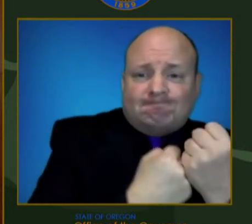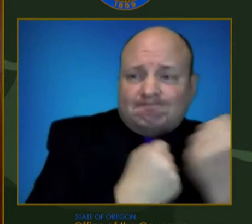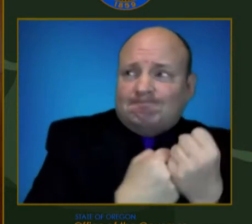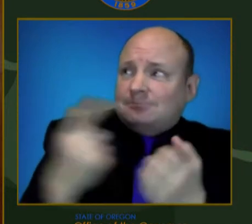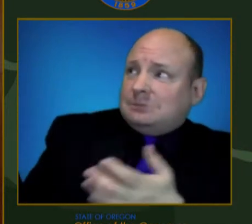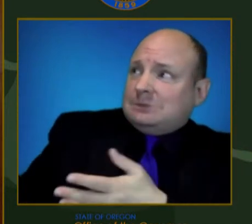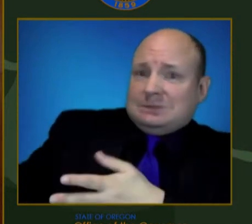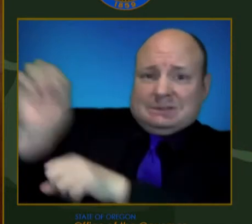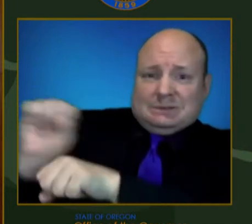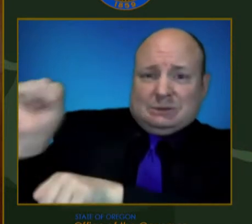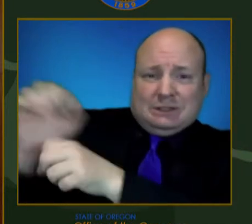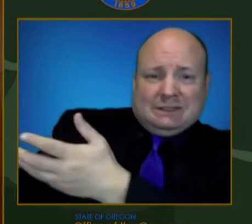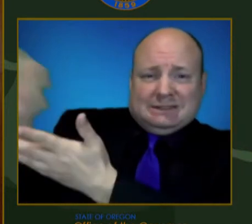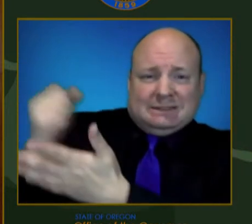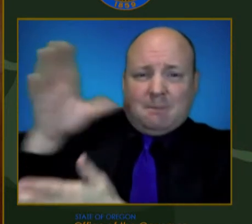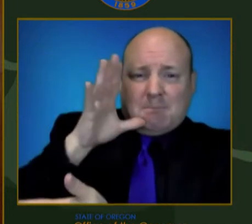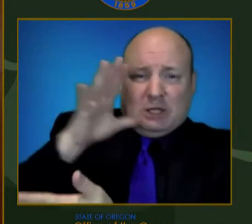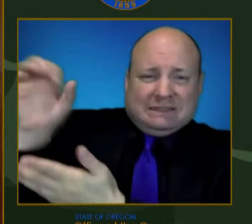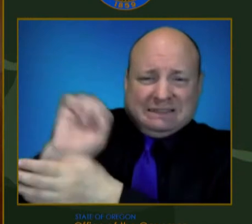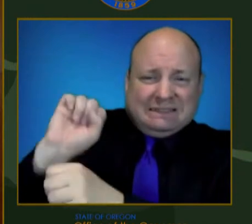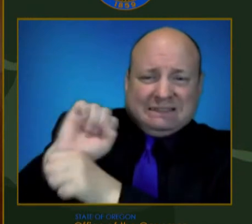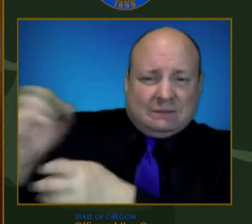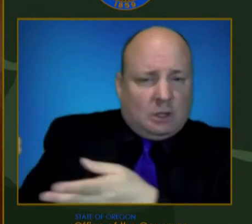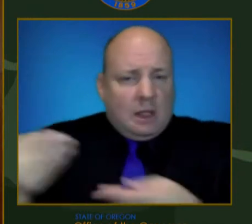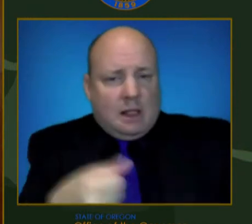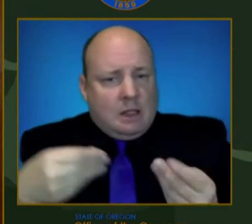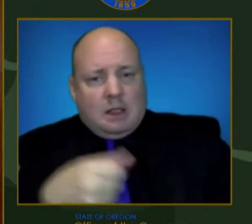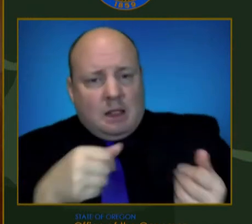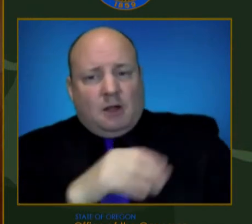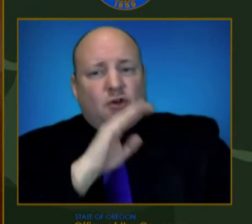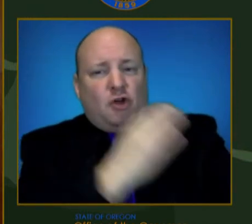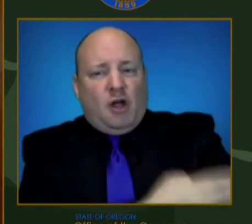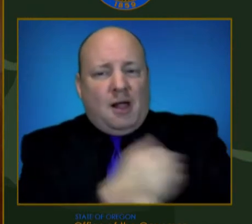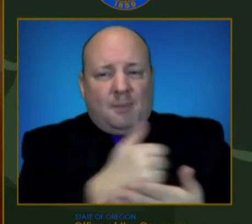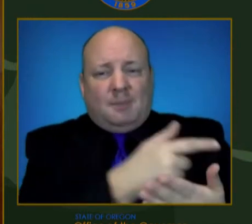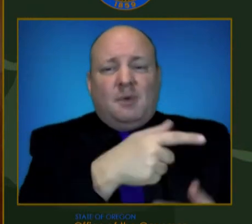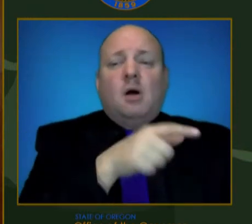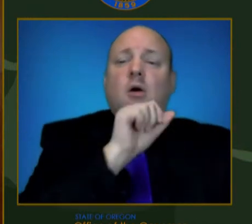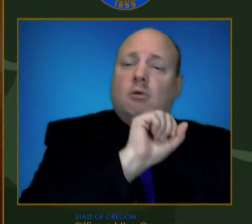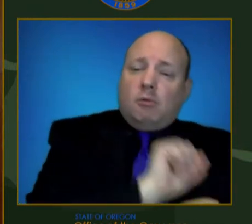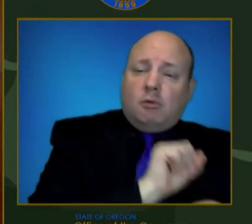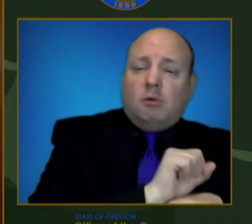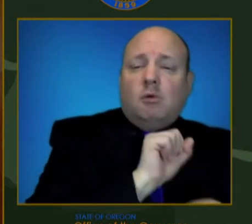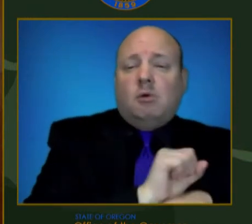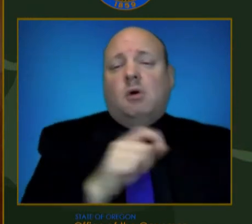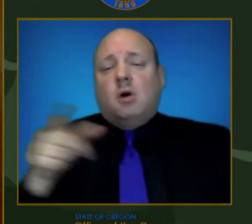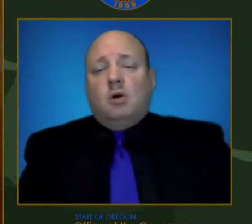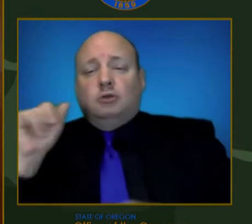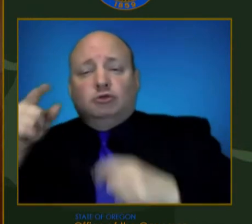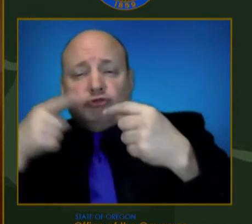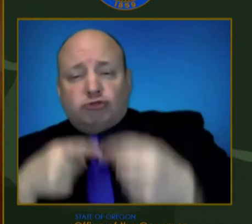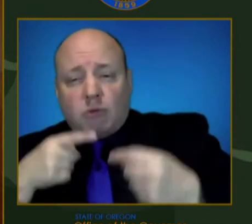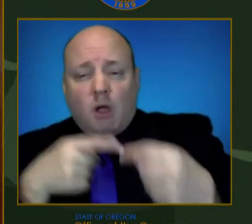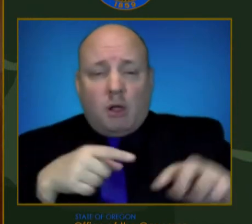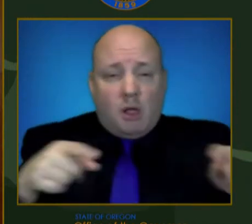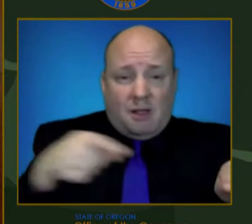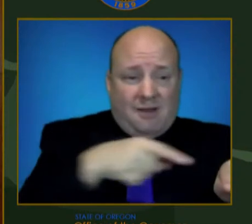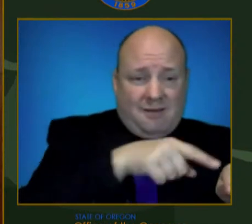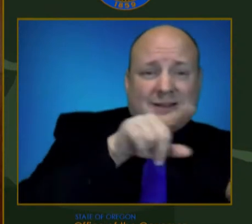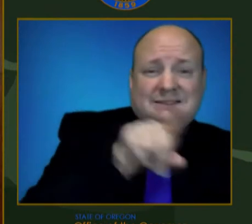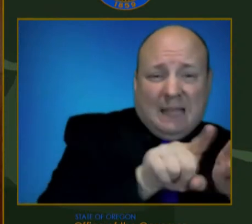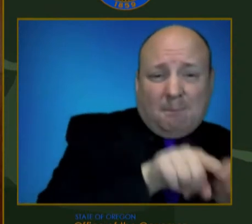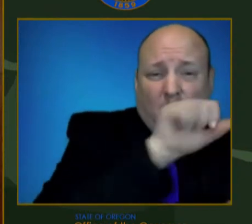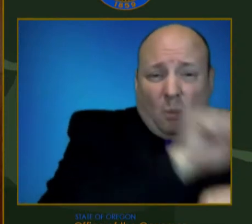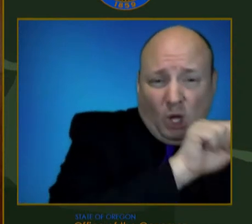up night shifts at a local cannery, she struggled to balance her high school and trade work, all while working hard to